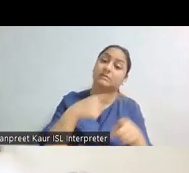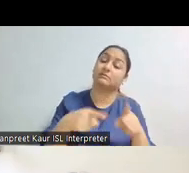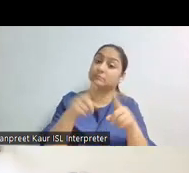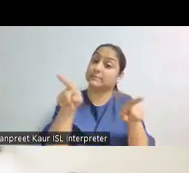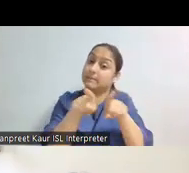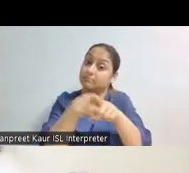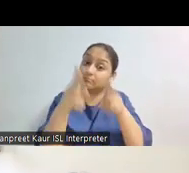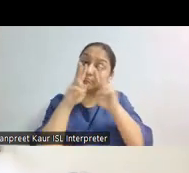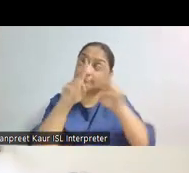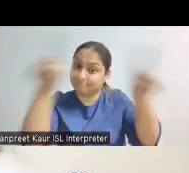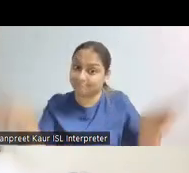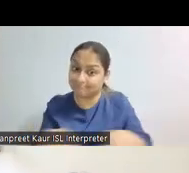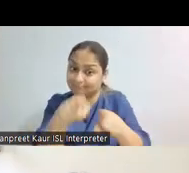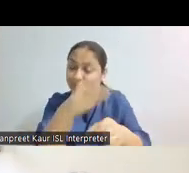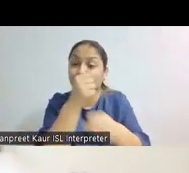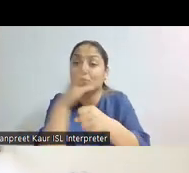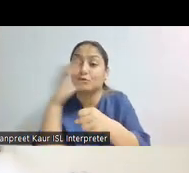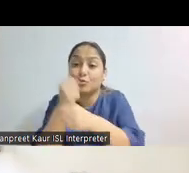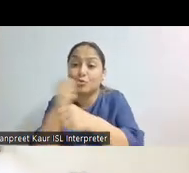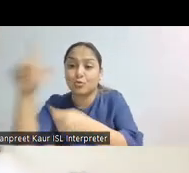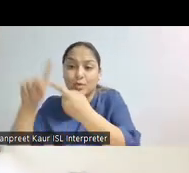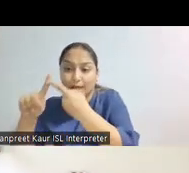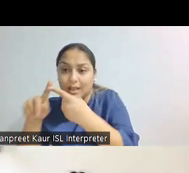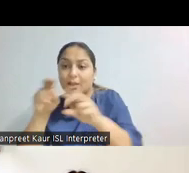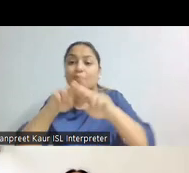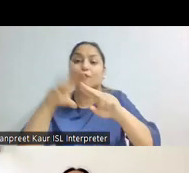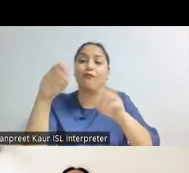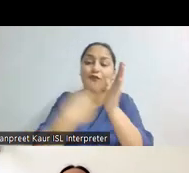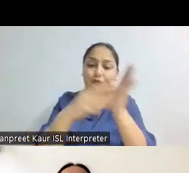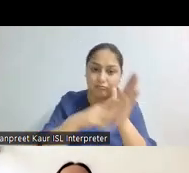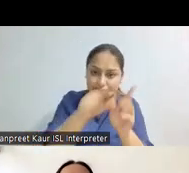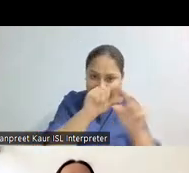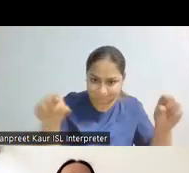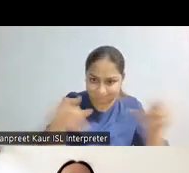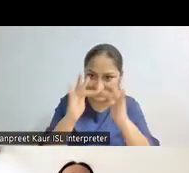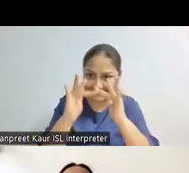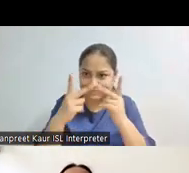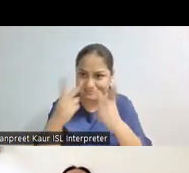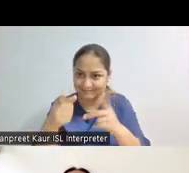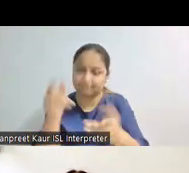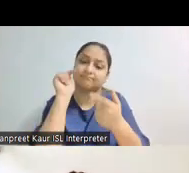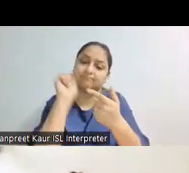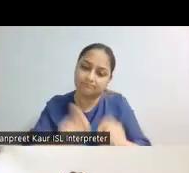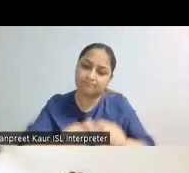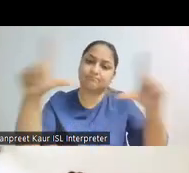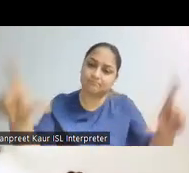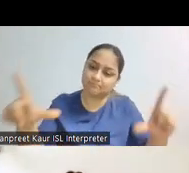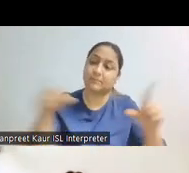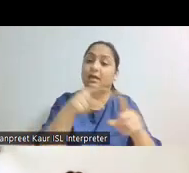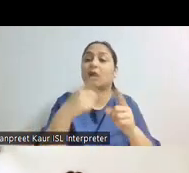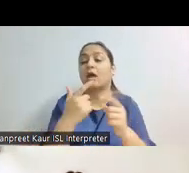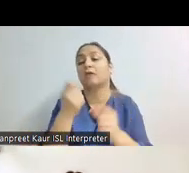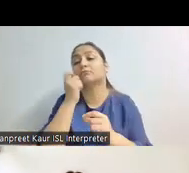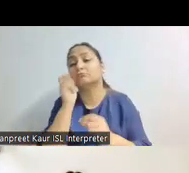a link to the Google form to fill and be a part of the list for the Gender Equality and Disability Working Group.